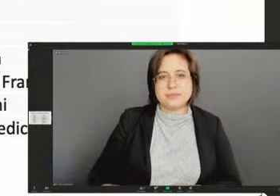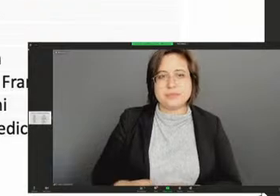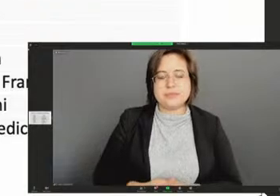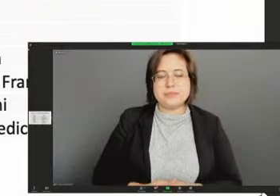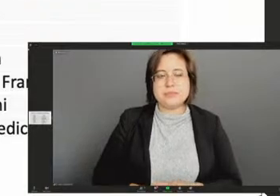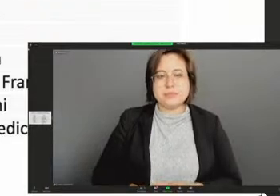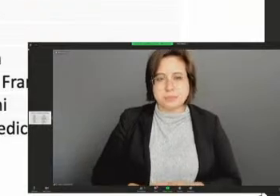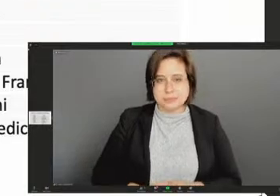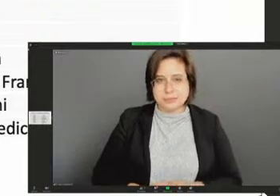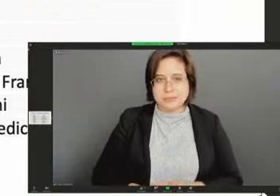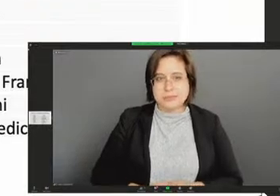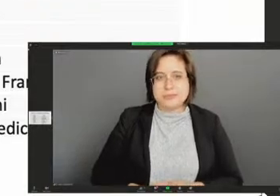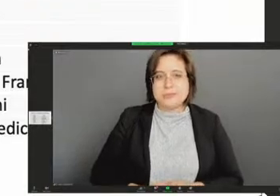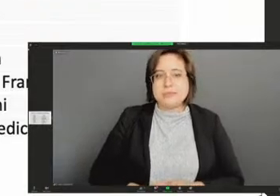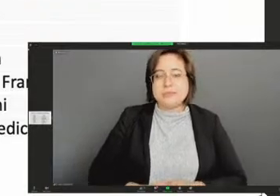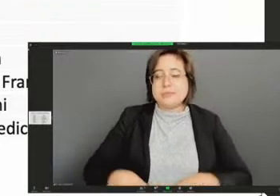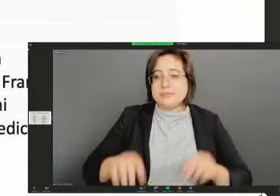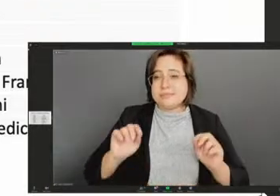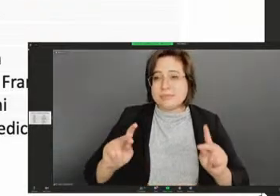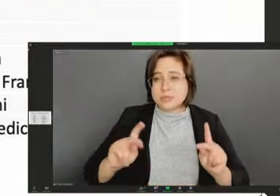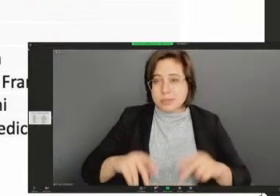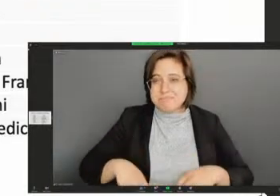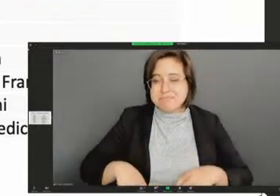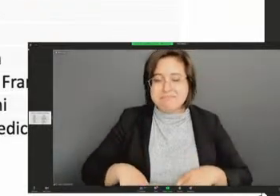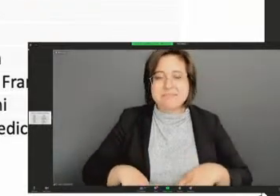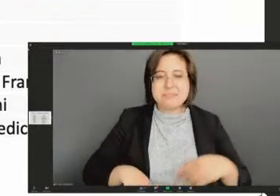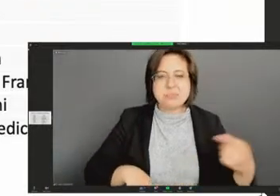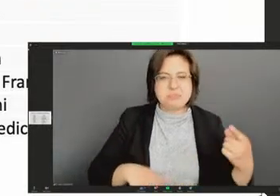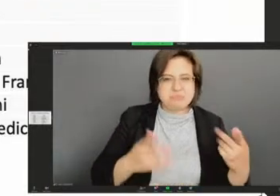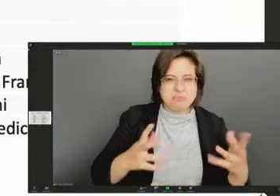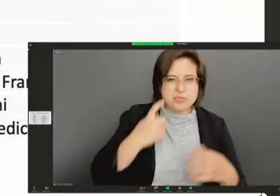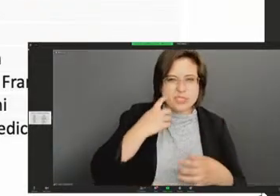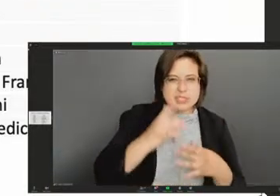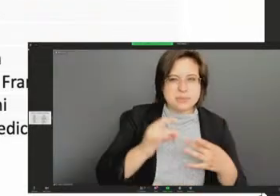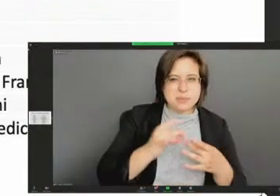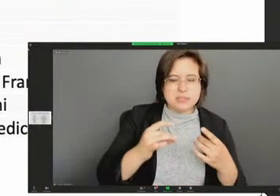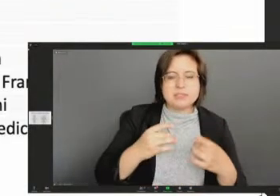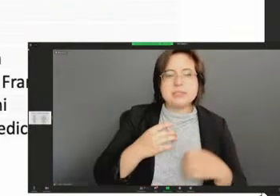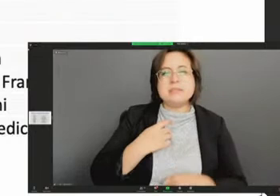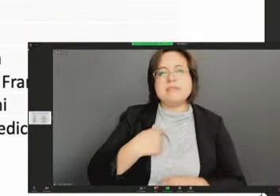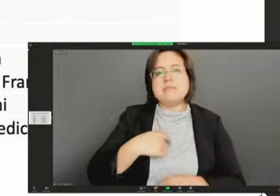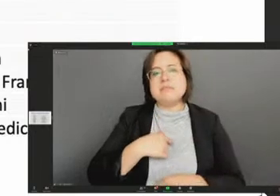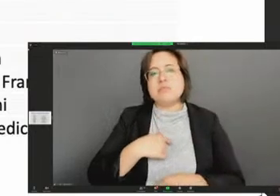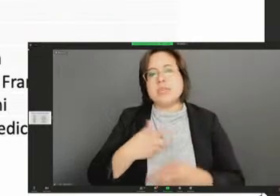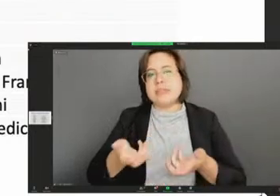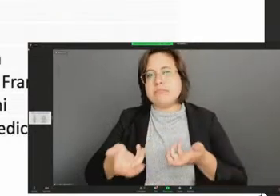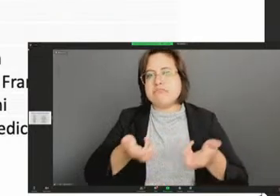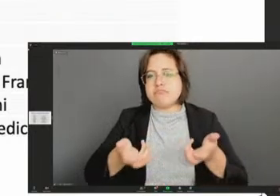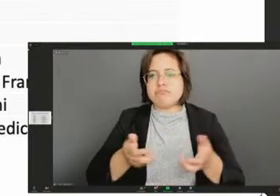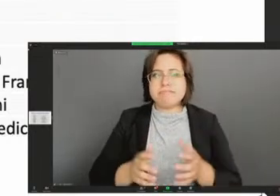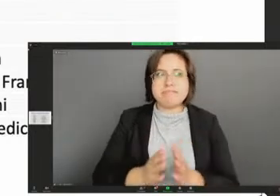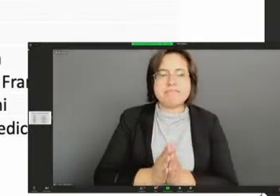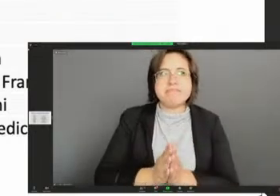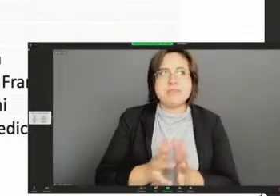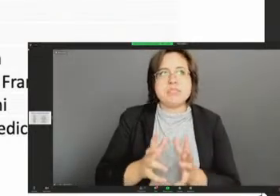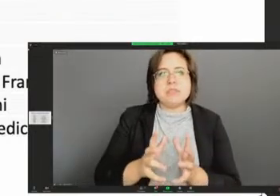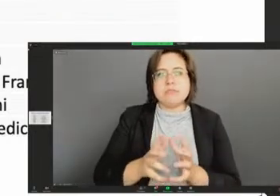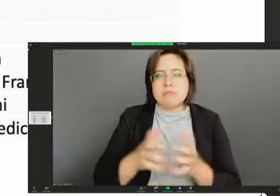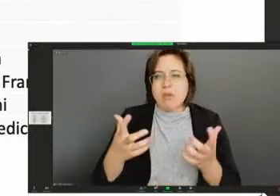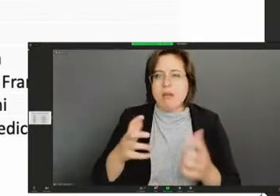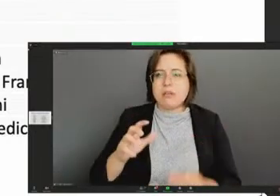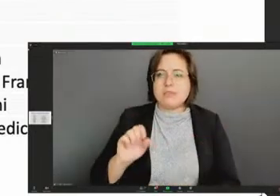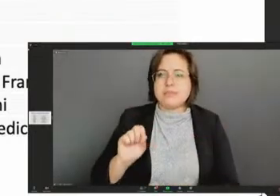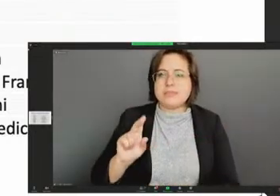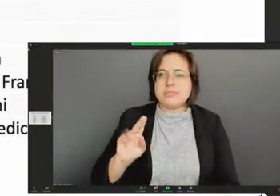basically, as Madam Chair mentioned, we engage a lot of subject matter